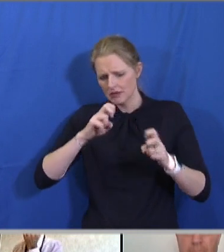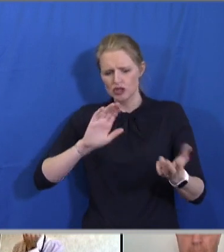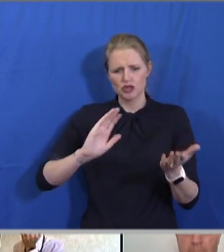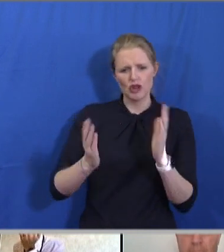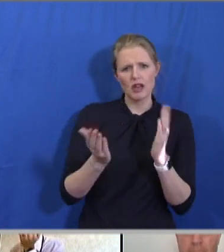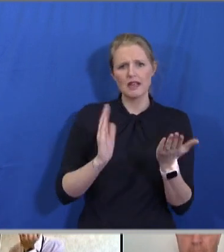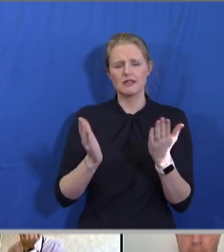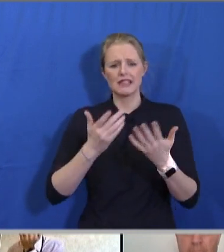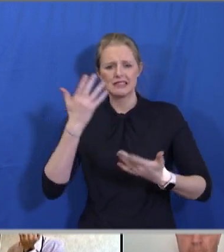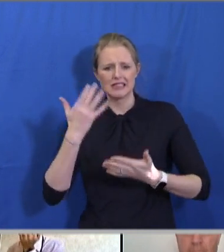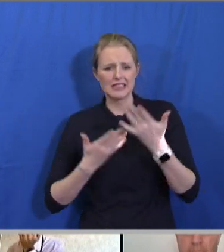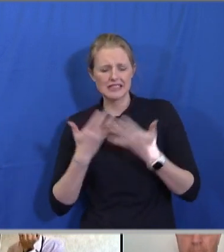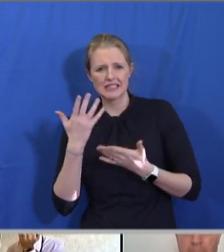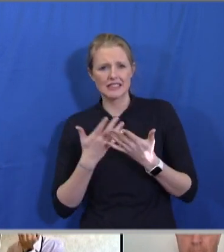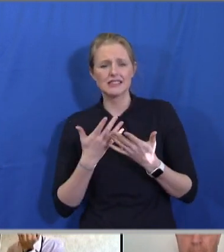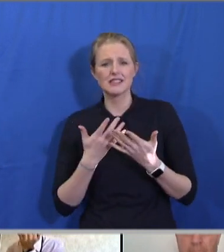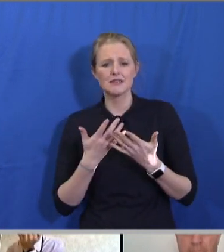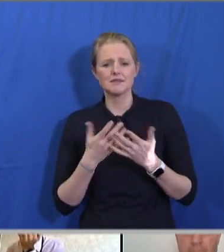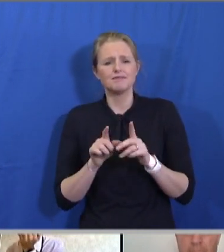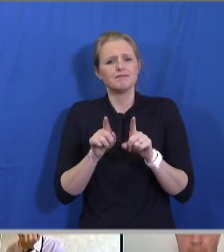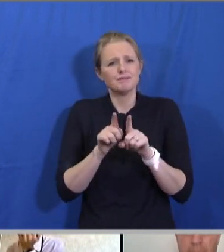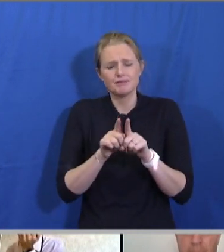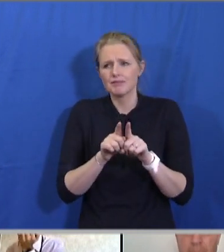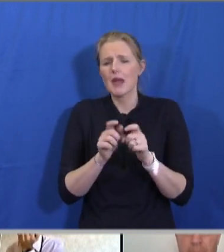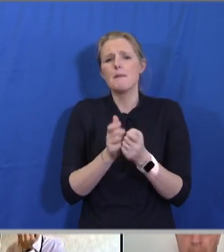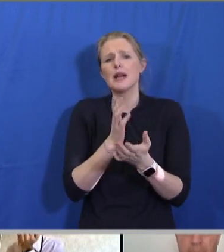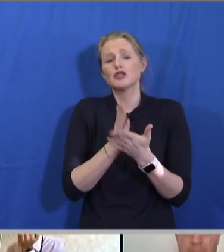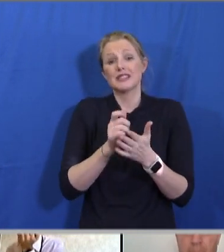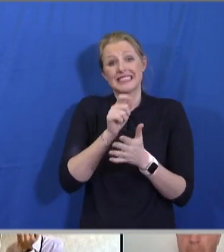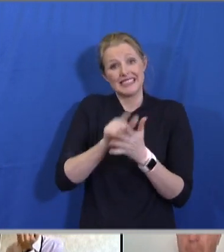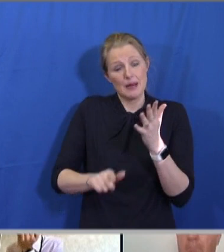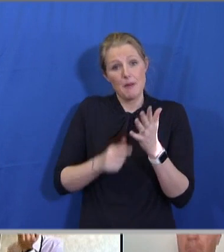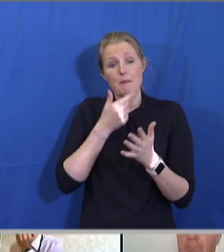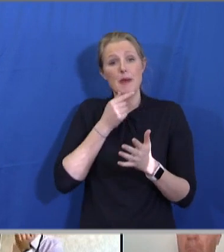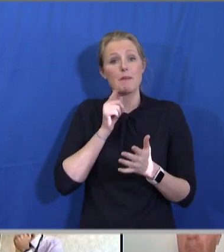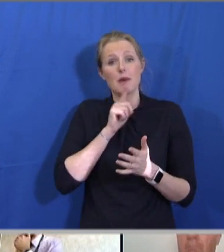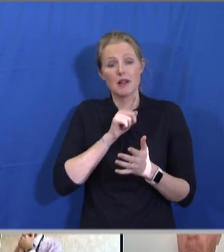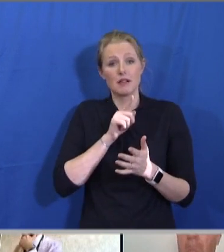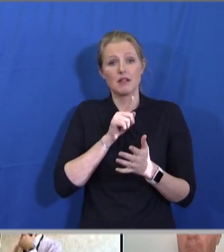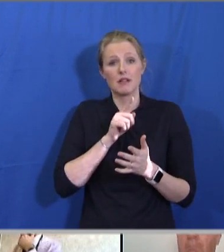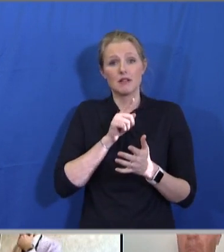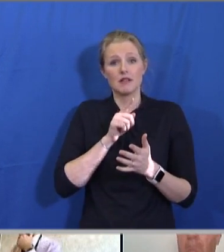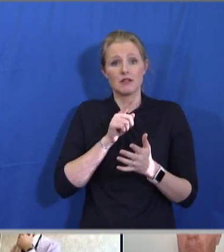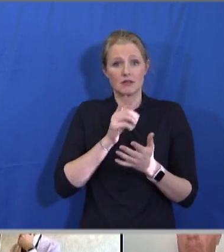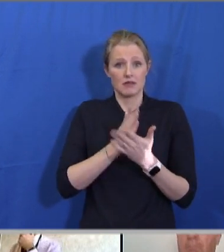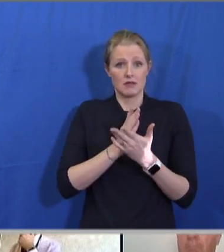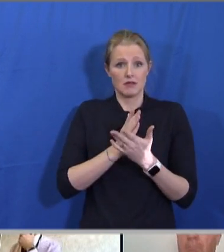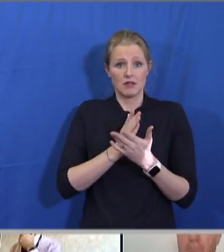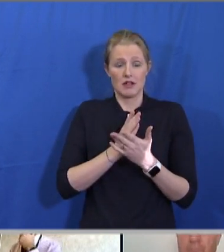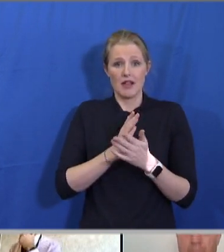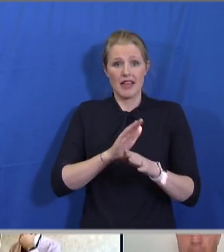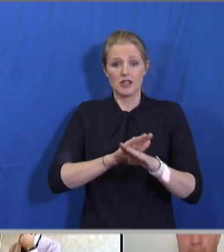statistics, furthermore ensuring that disabled people disability no longer gets